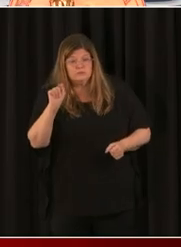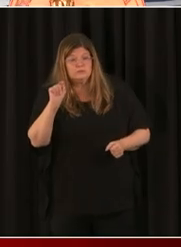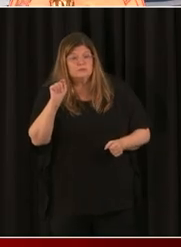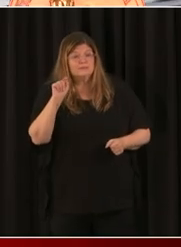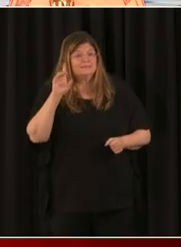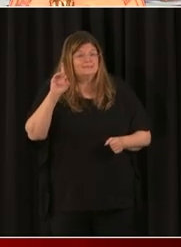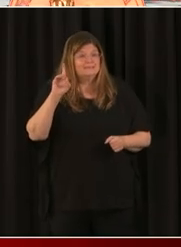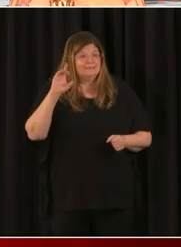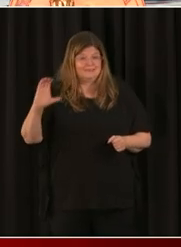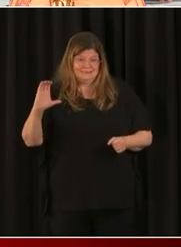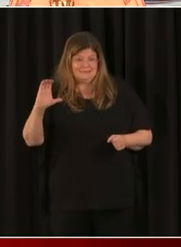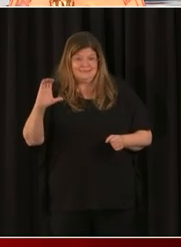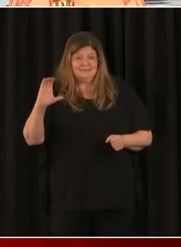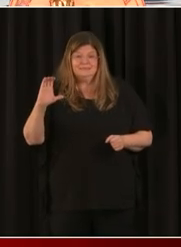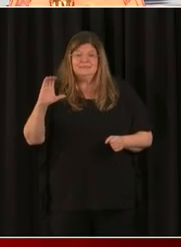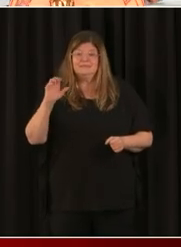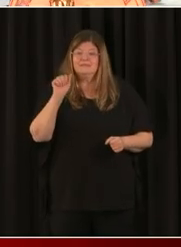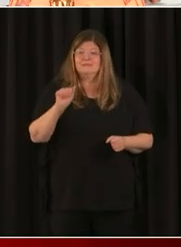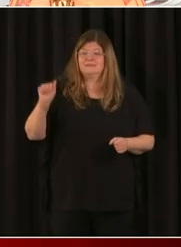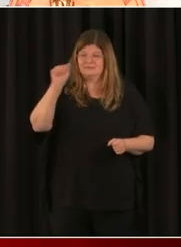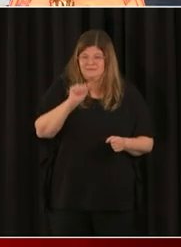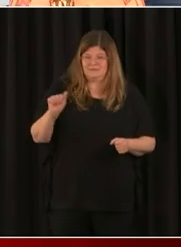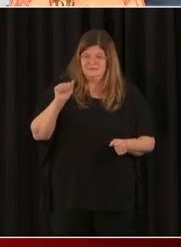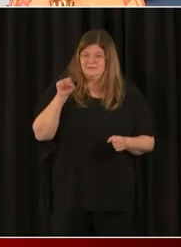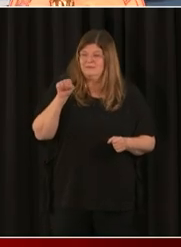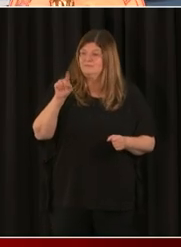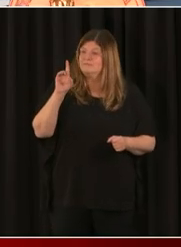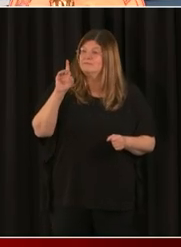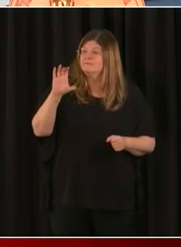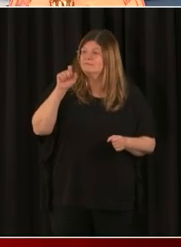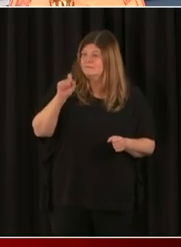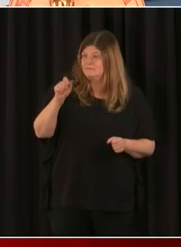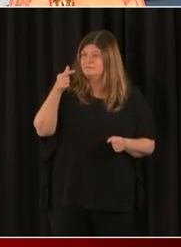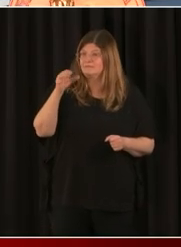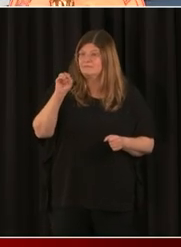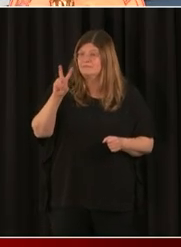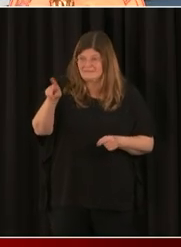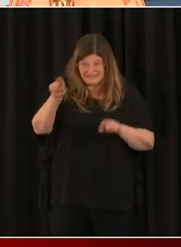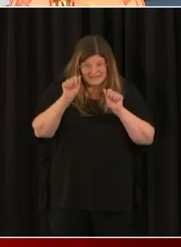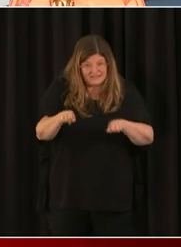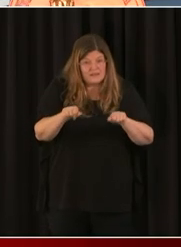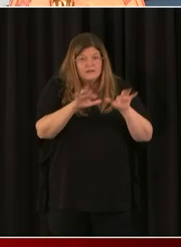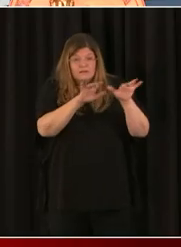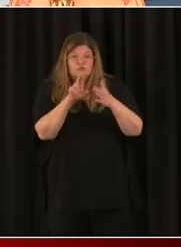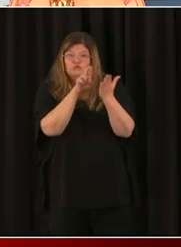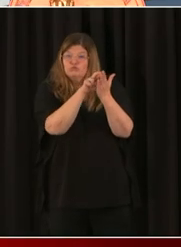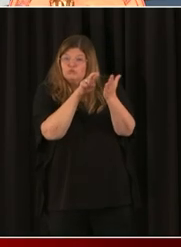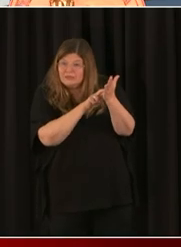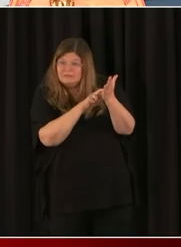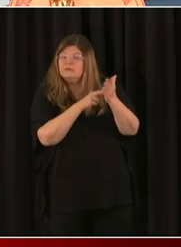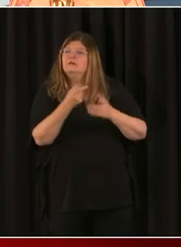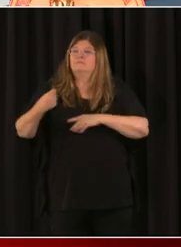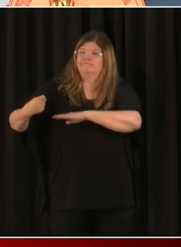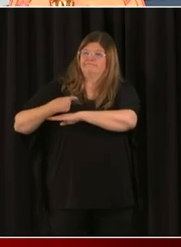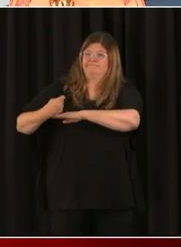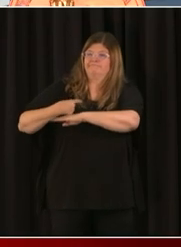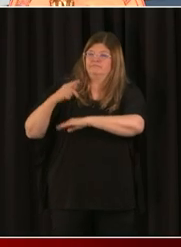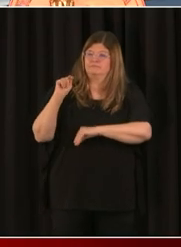Mayor.dc.gov. So with that, we will take your questions. Any